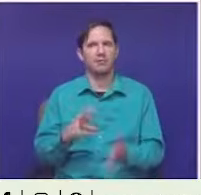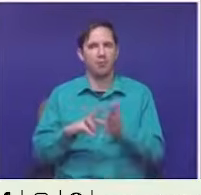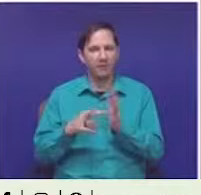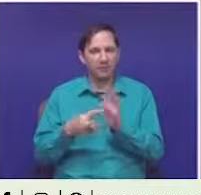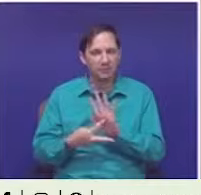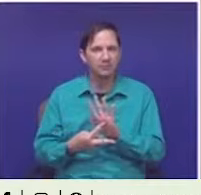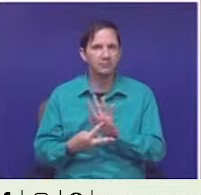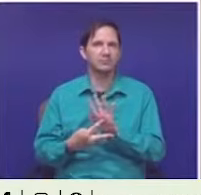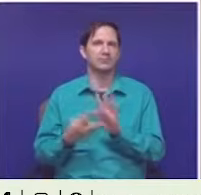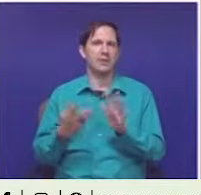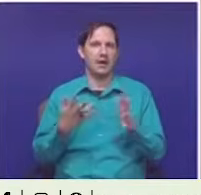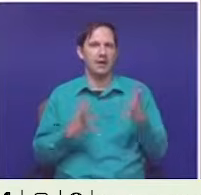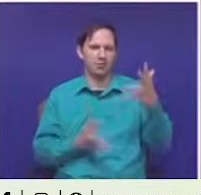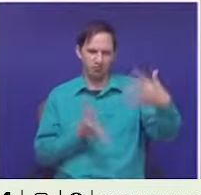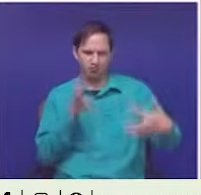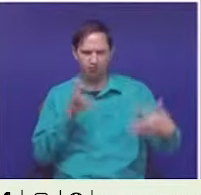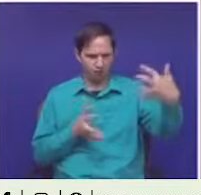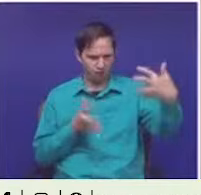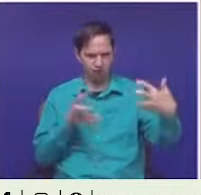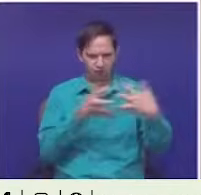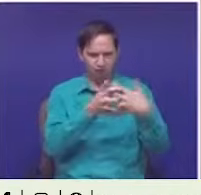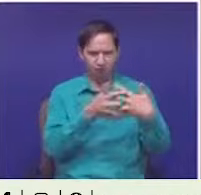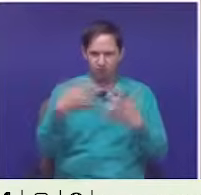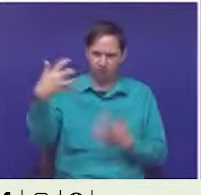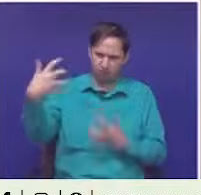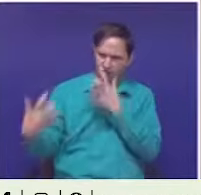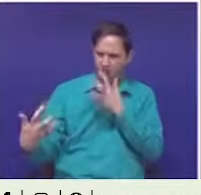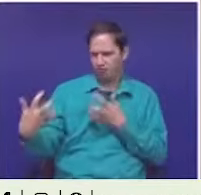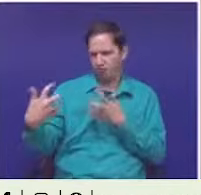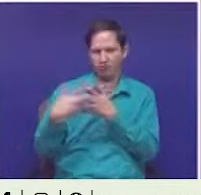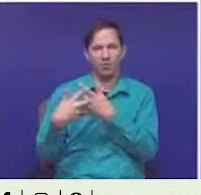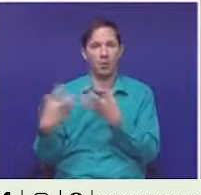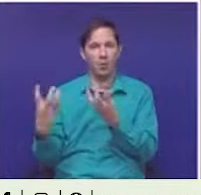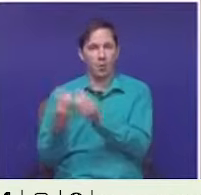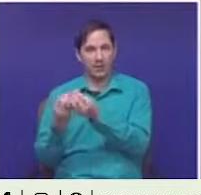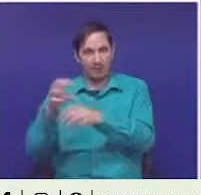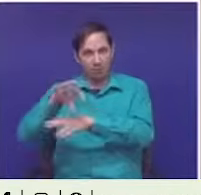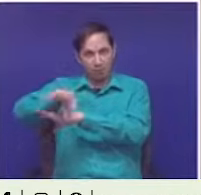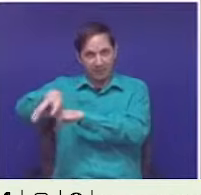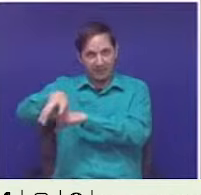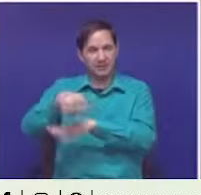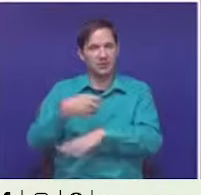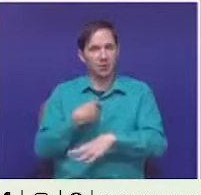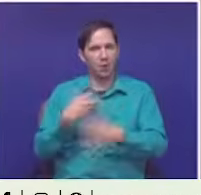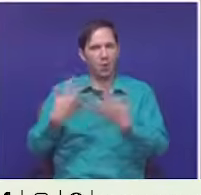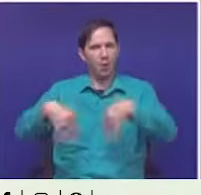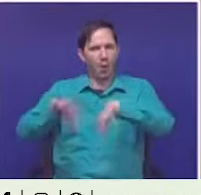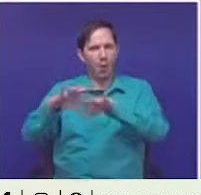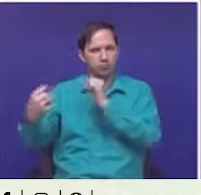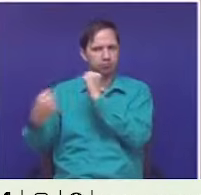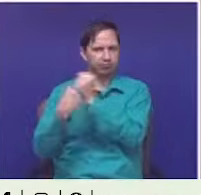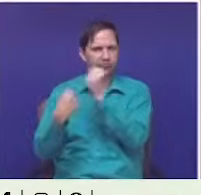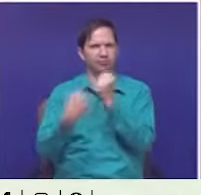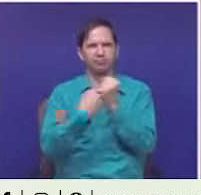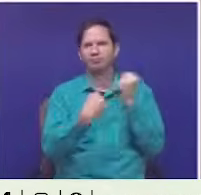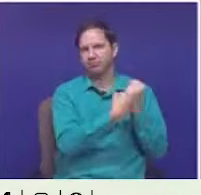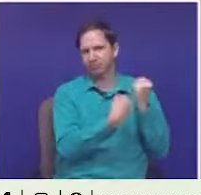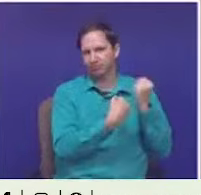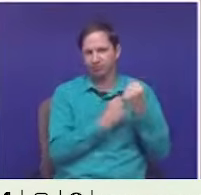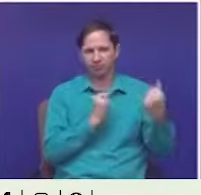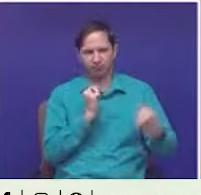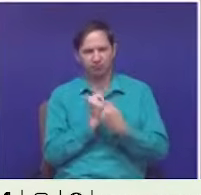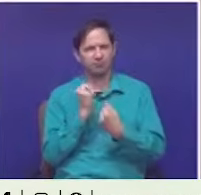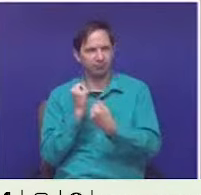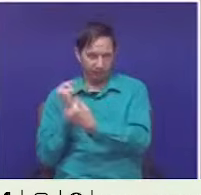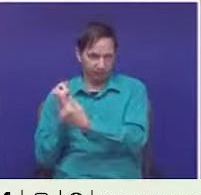provinces usually align. So it means that there's been an overwhelming buying into this new strategy that